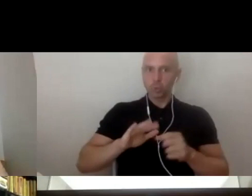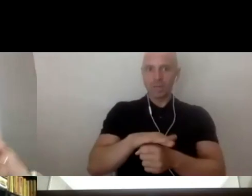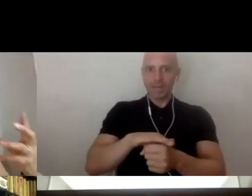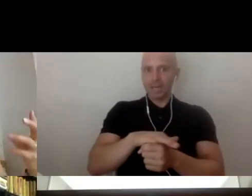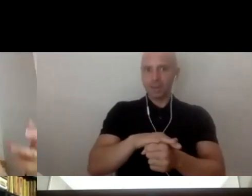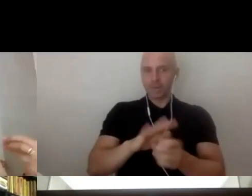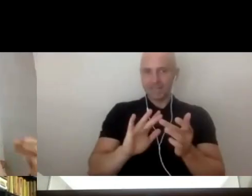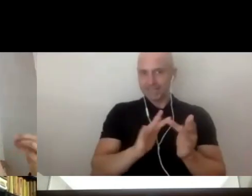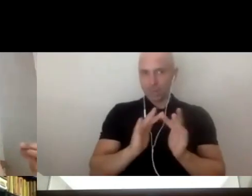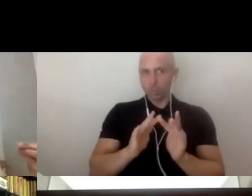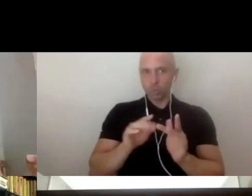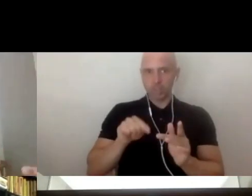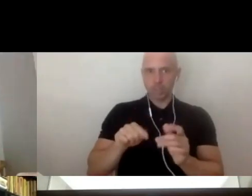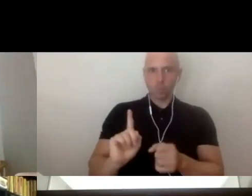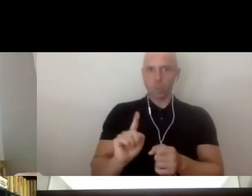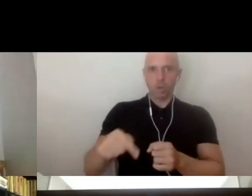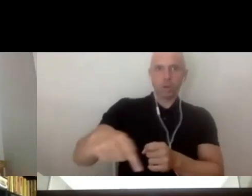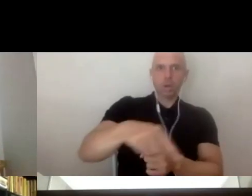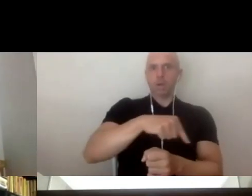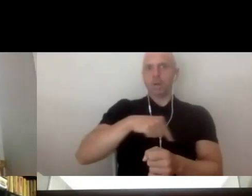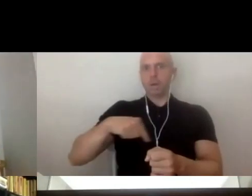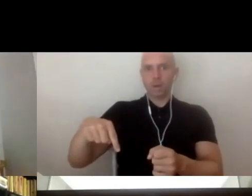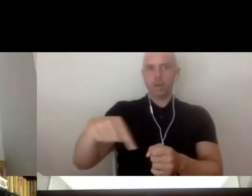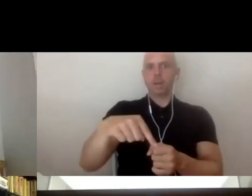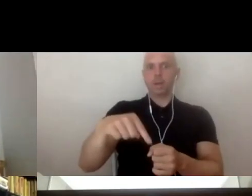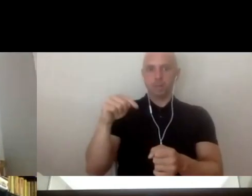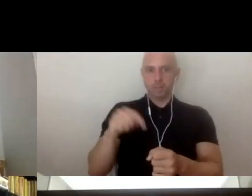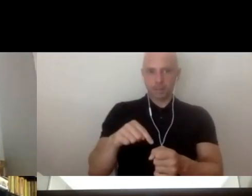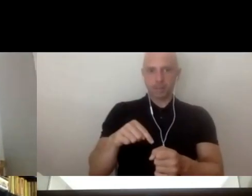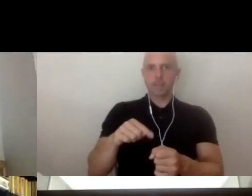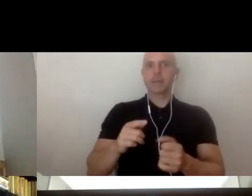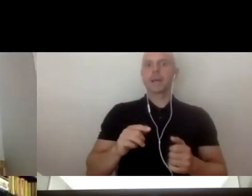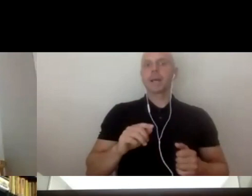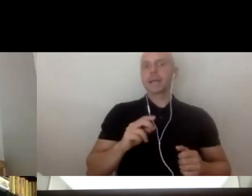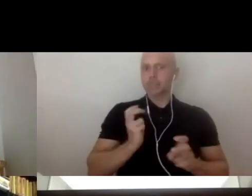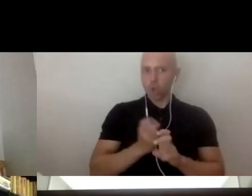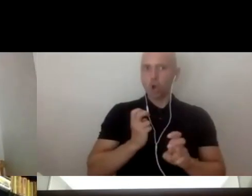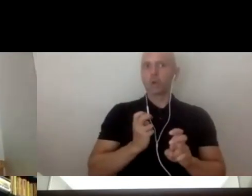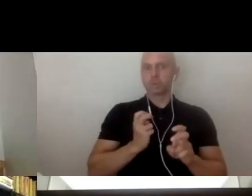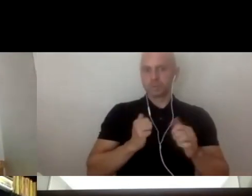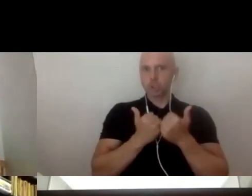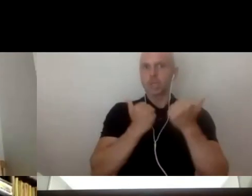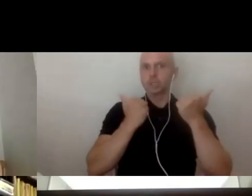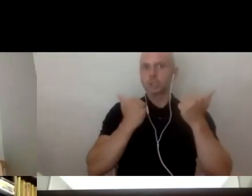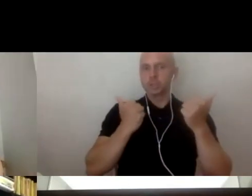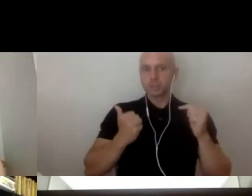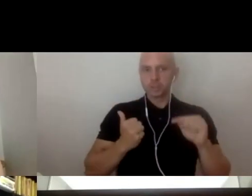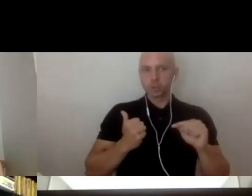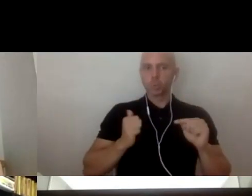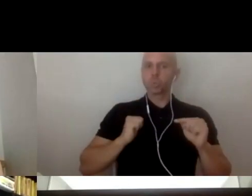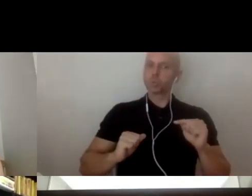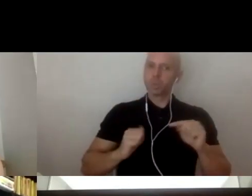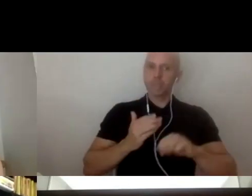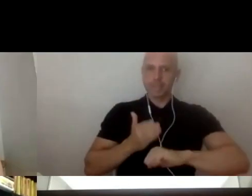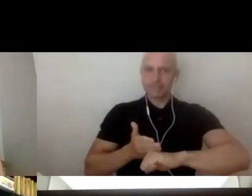networks and that being amplified and picked up, that's really hard right now. And so we are trying to work with partners to